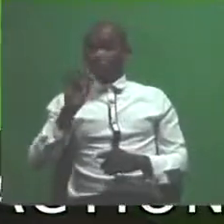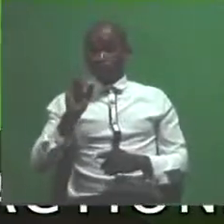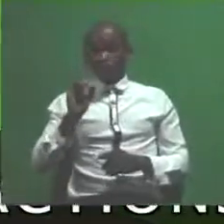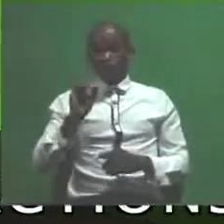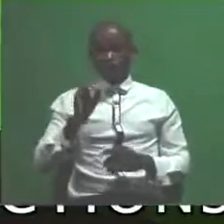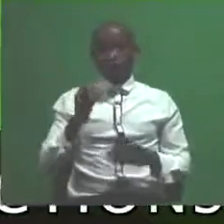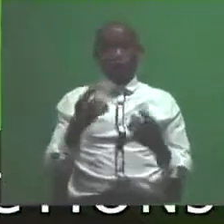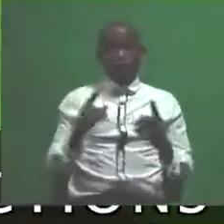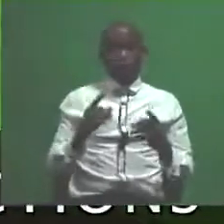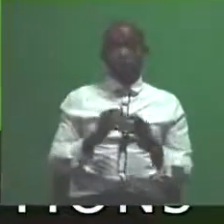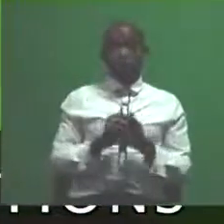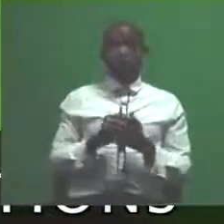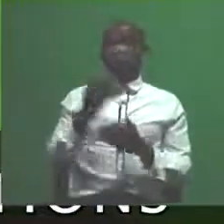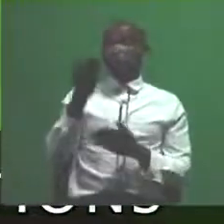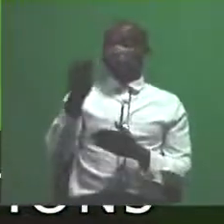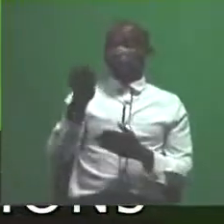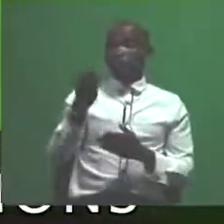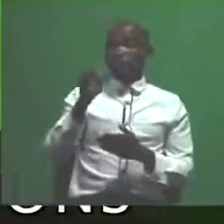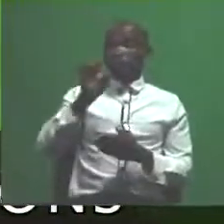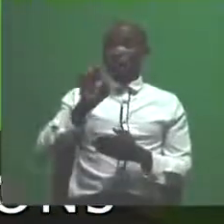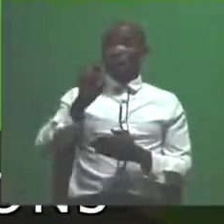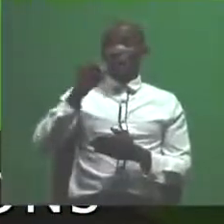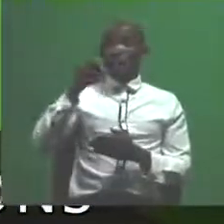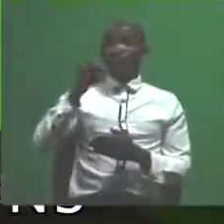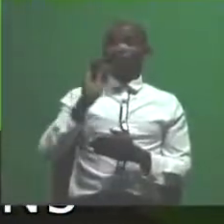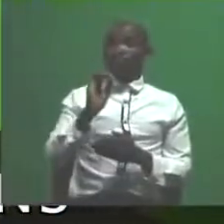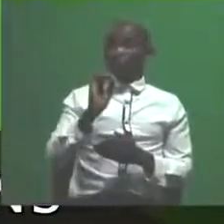products? The same way here we had A